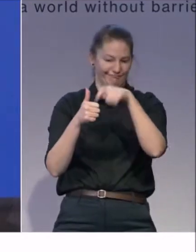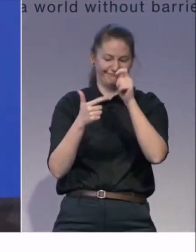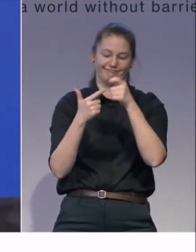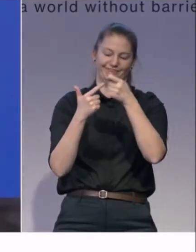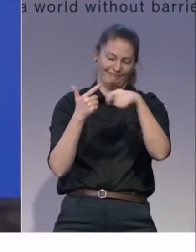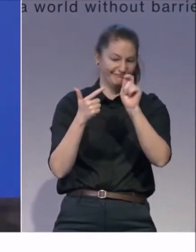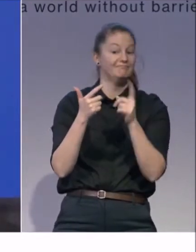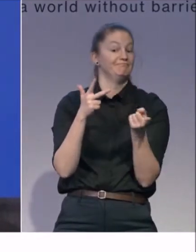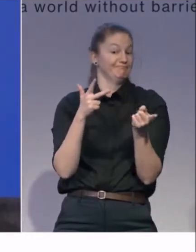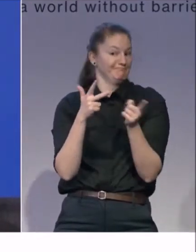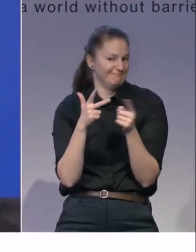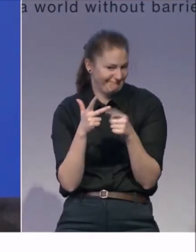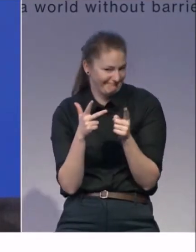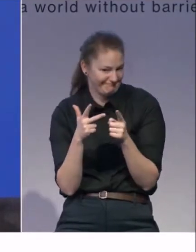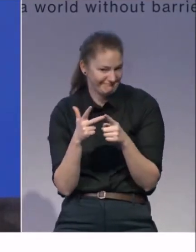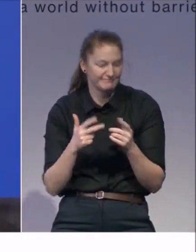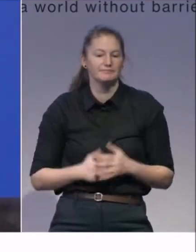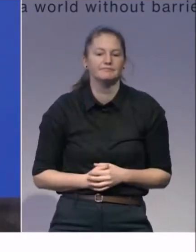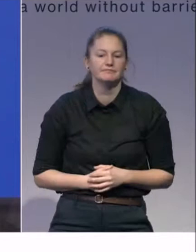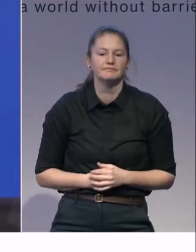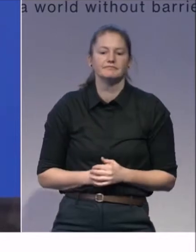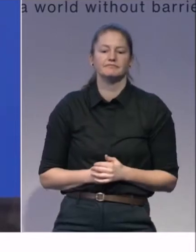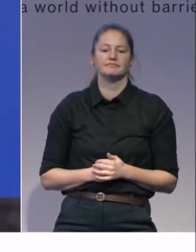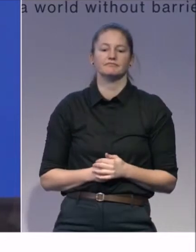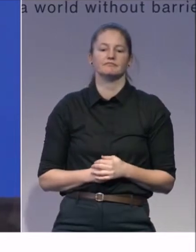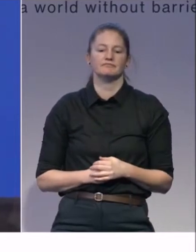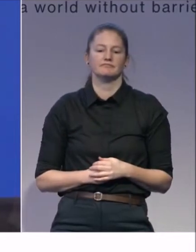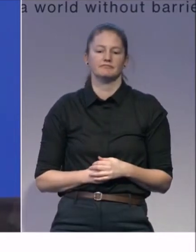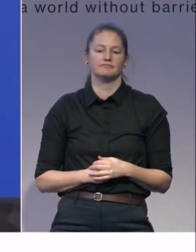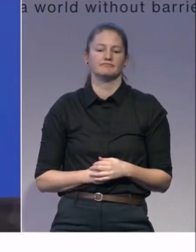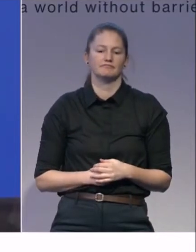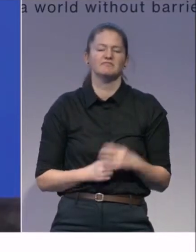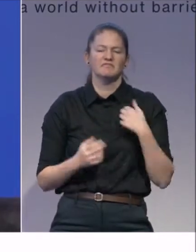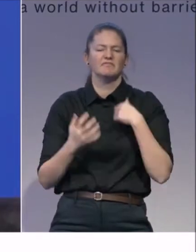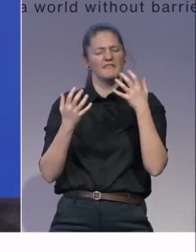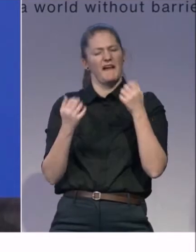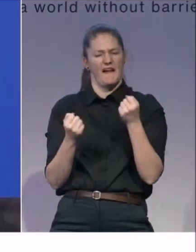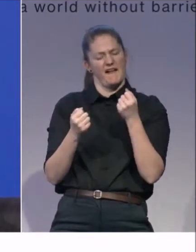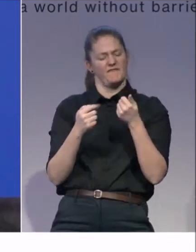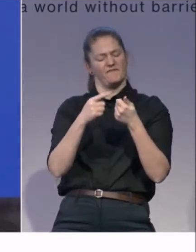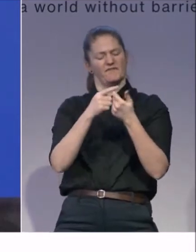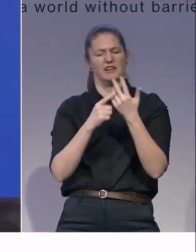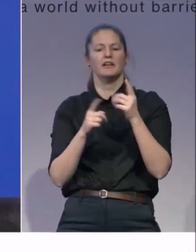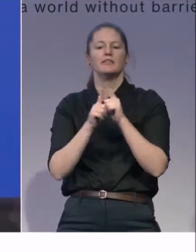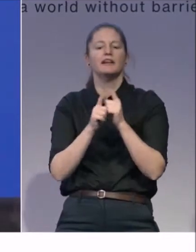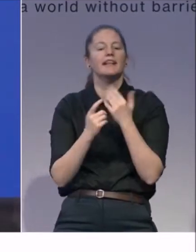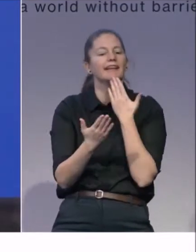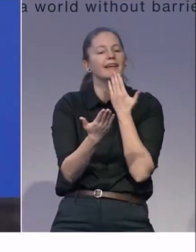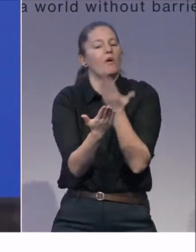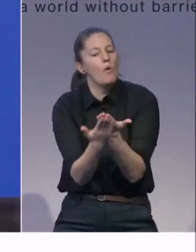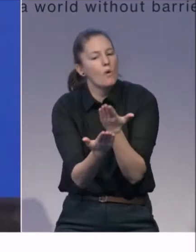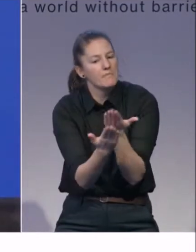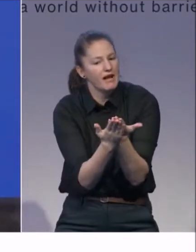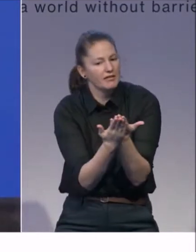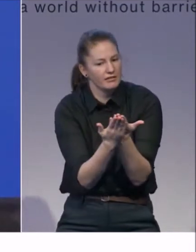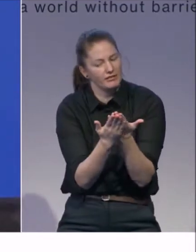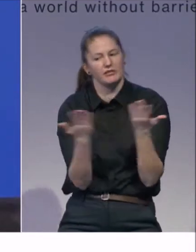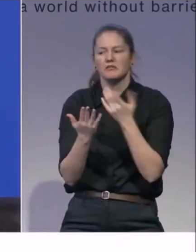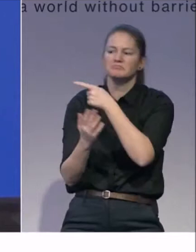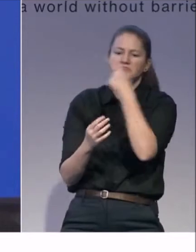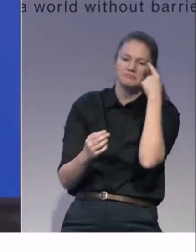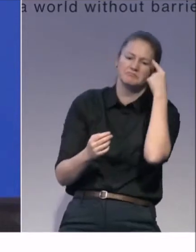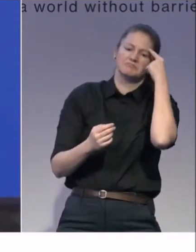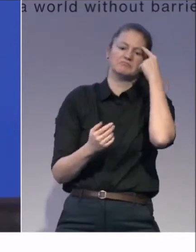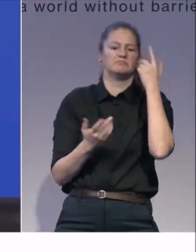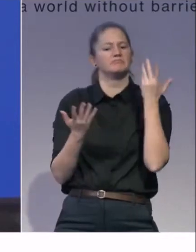to choose one recommendation, one suggestion of bringing more people with disabilities into decision-making positions, into